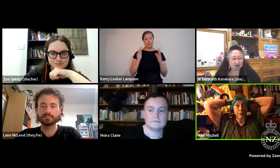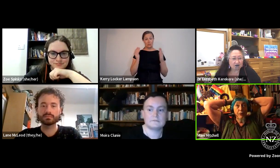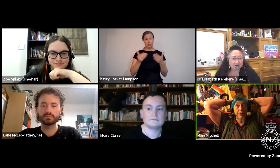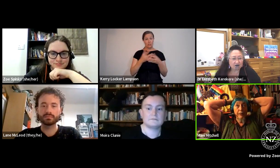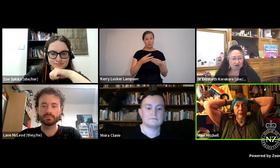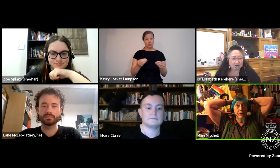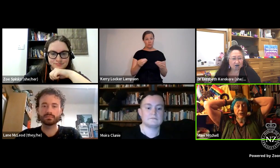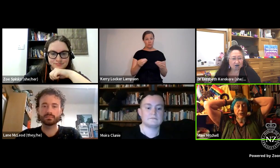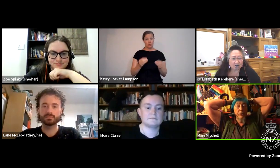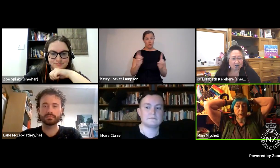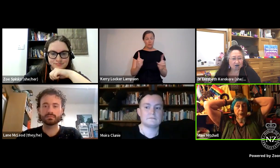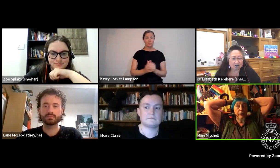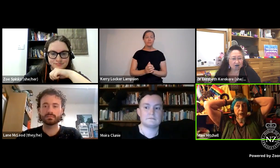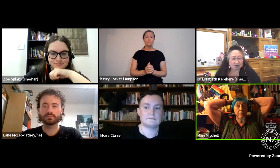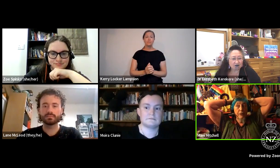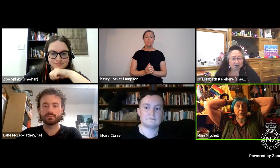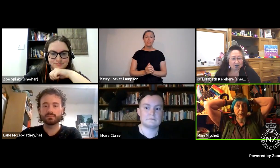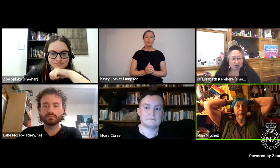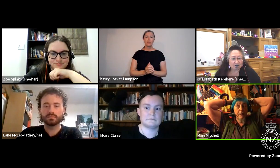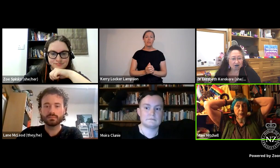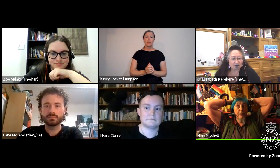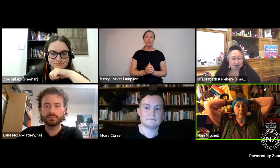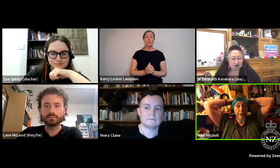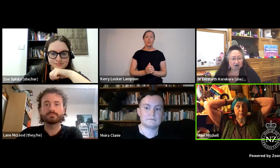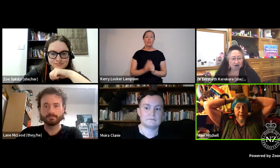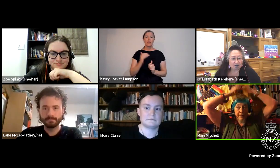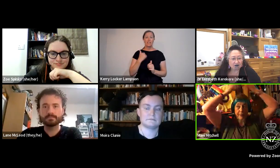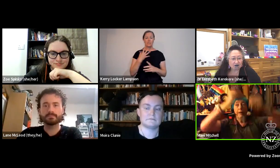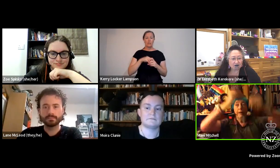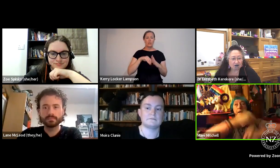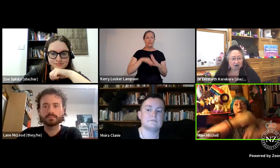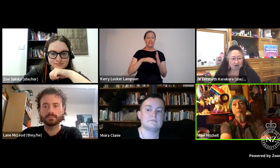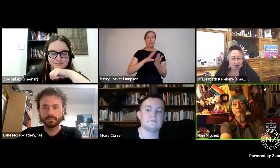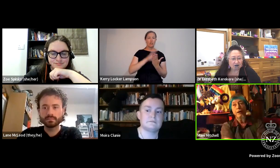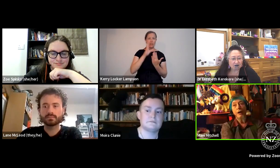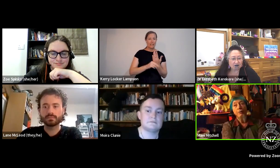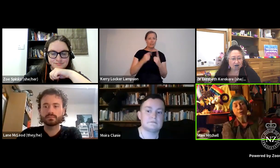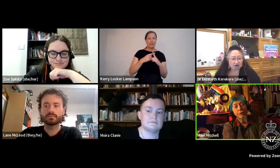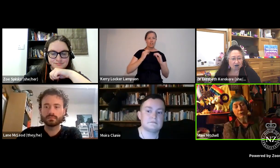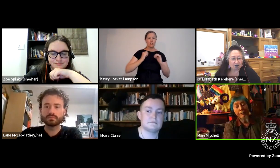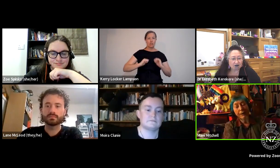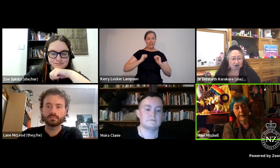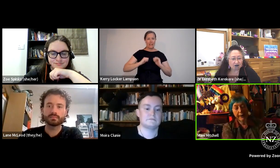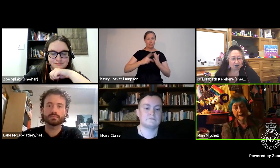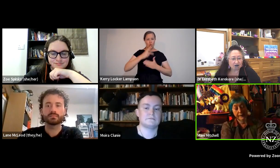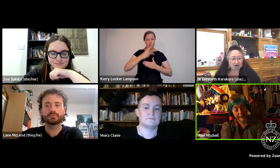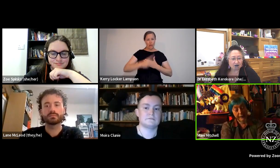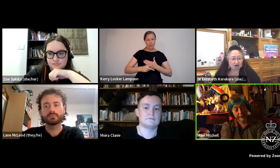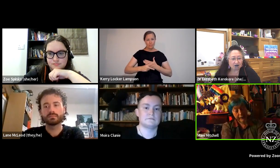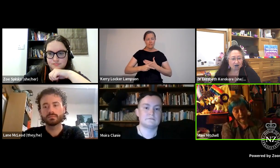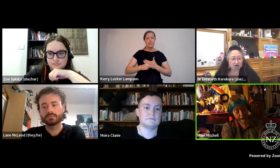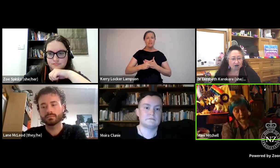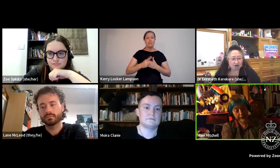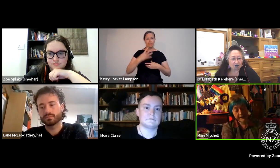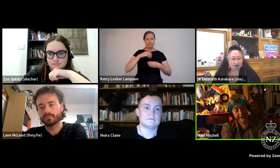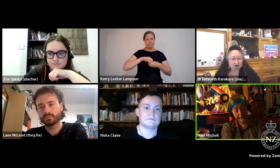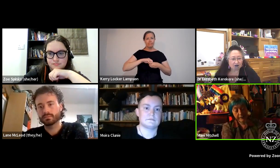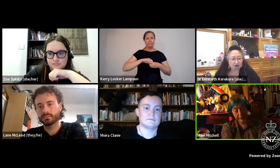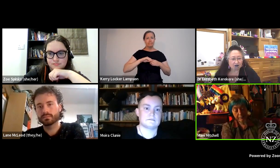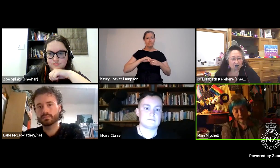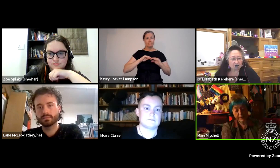is pulling into the curriculum and training programs, a program that does